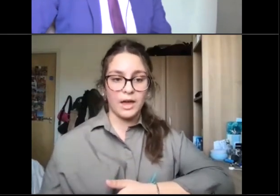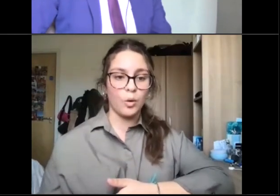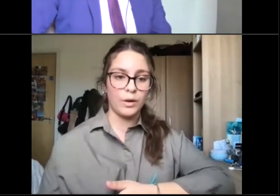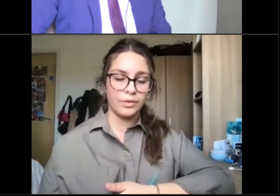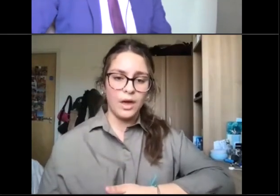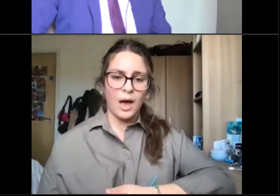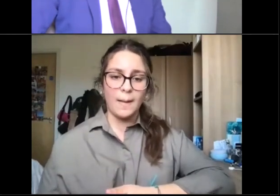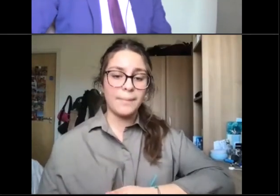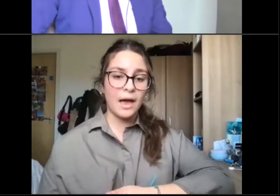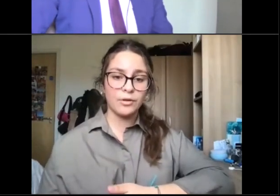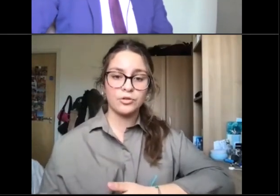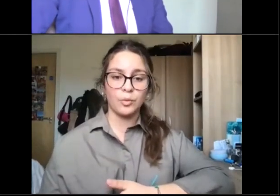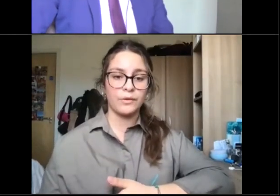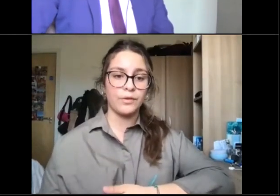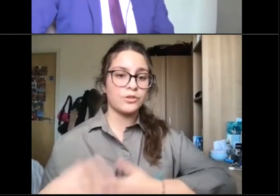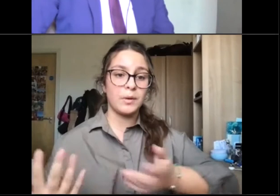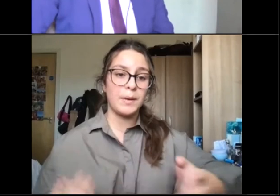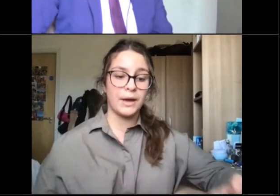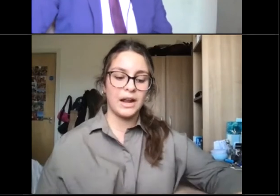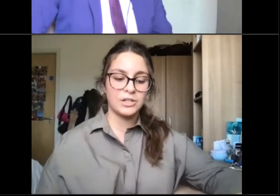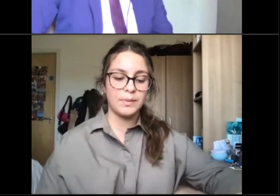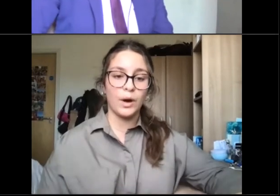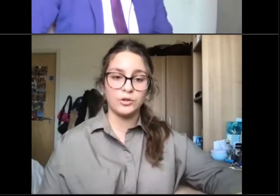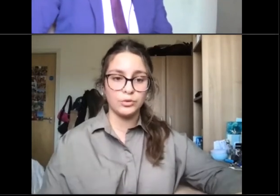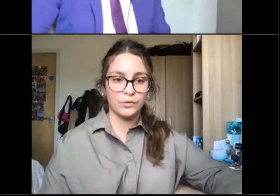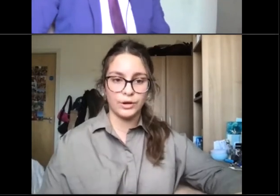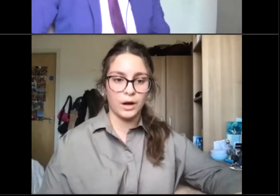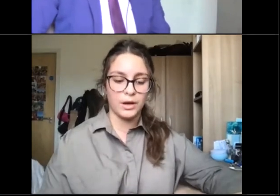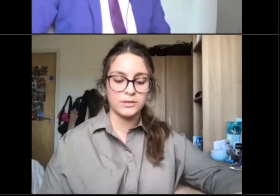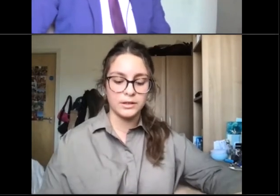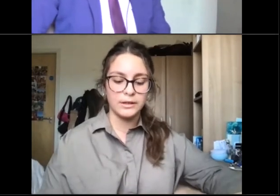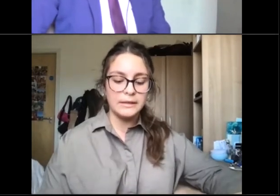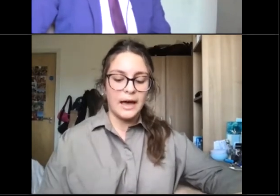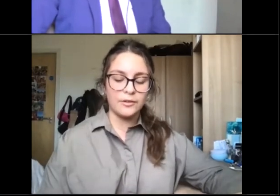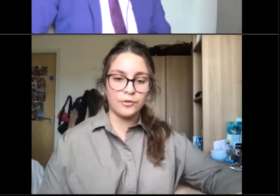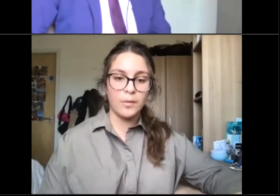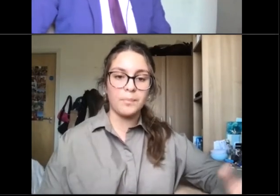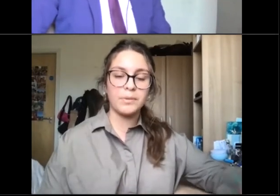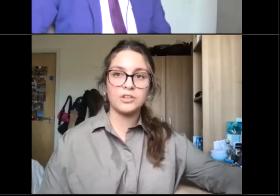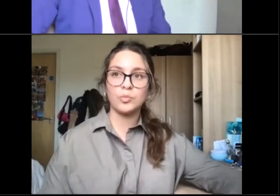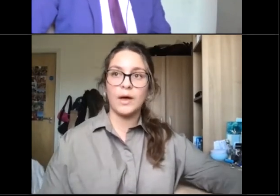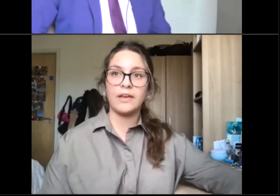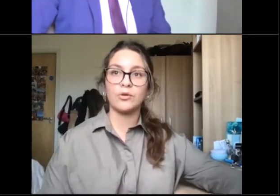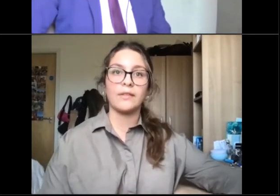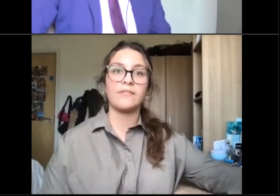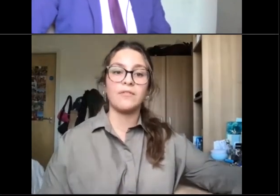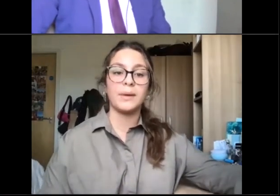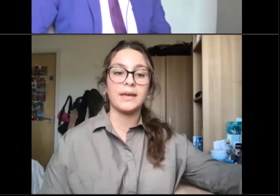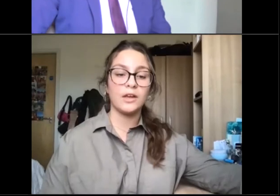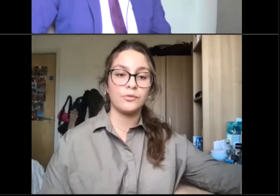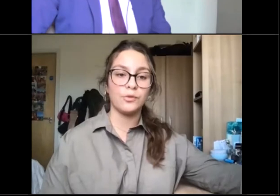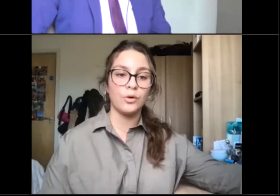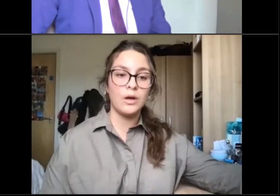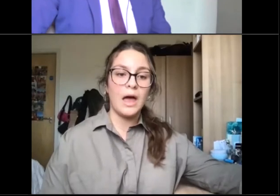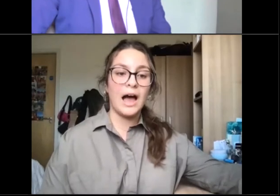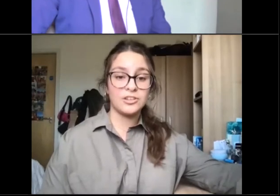someone there, not with parents, not with so many people. It can actually be quite daunting for a young person. And from a position where they feel like they've never been